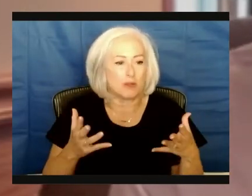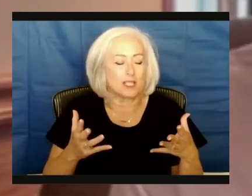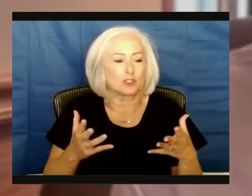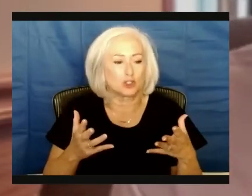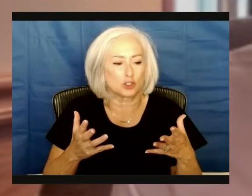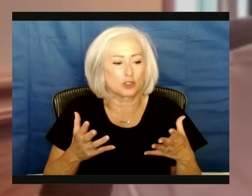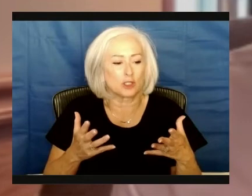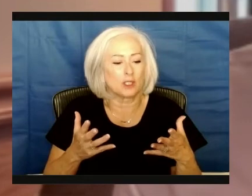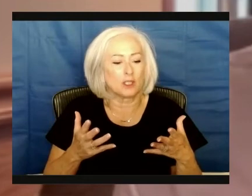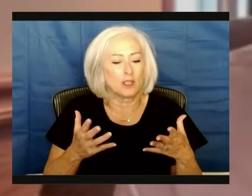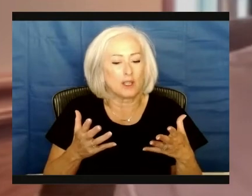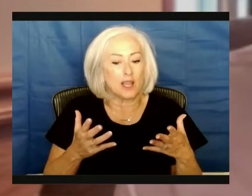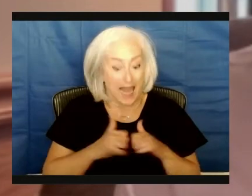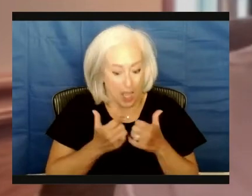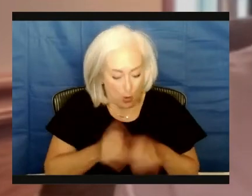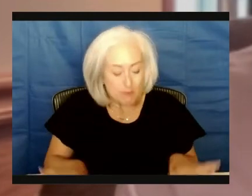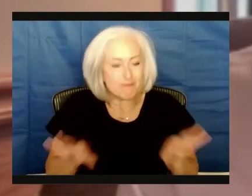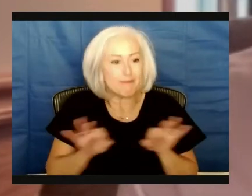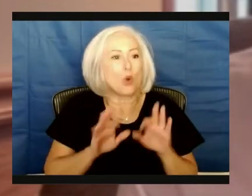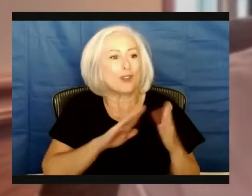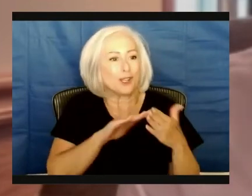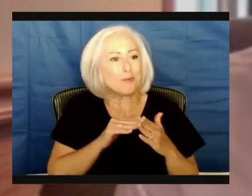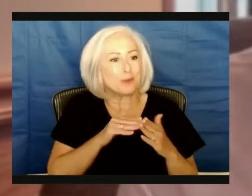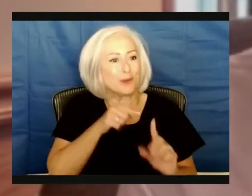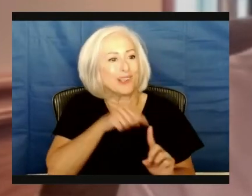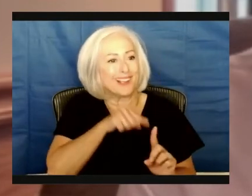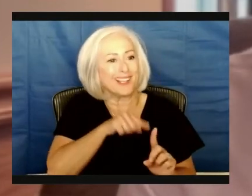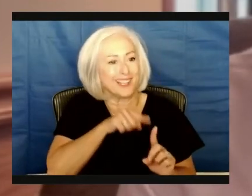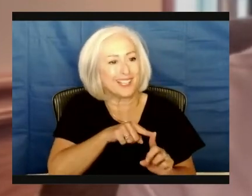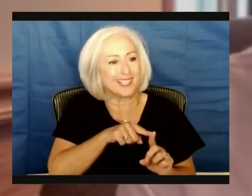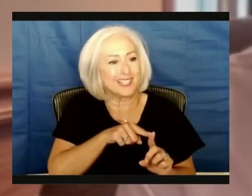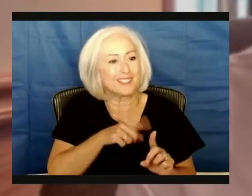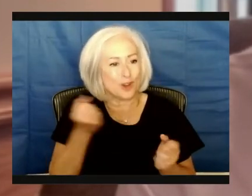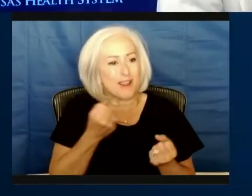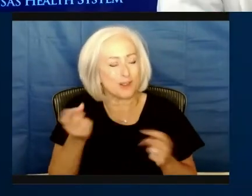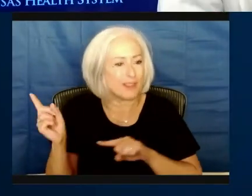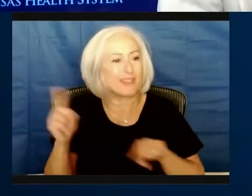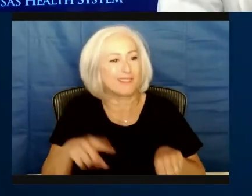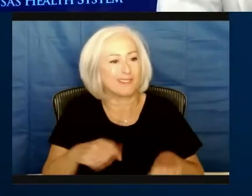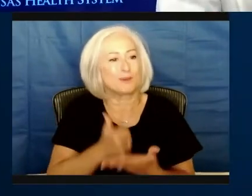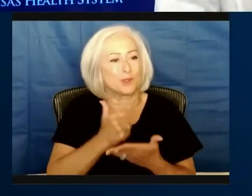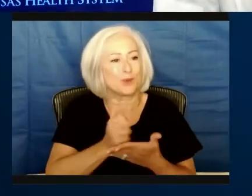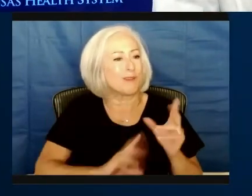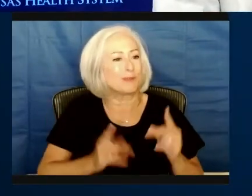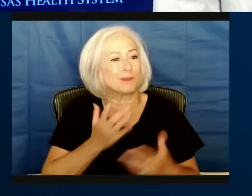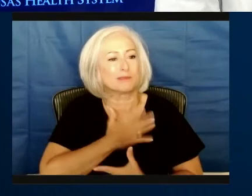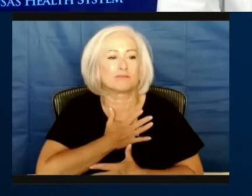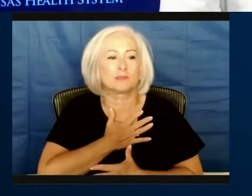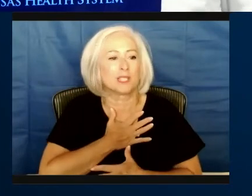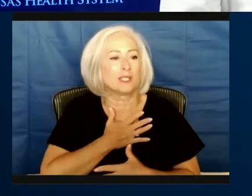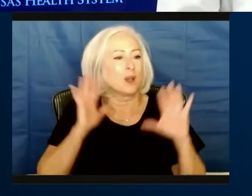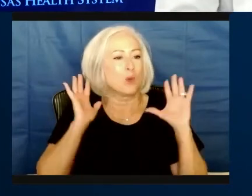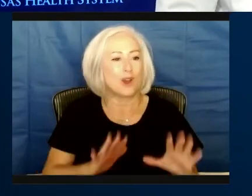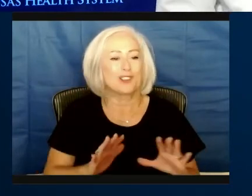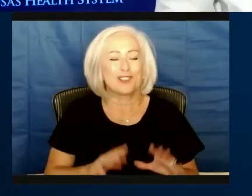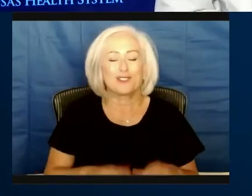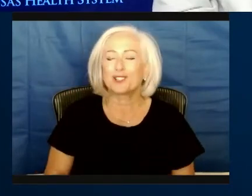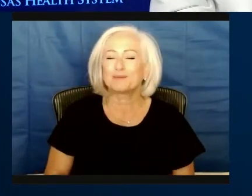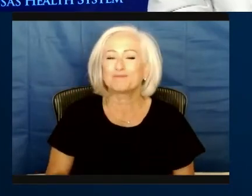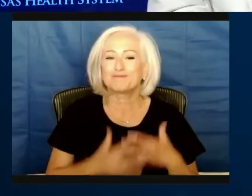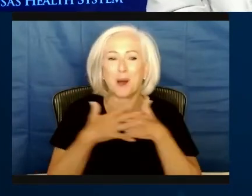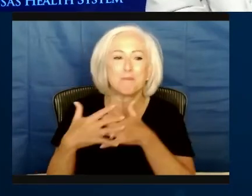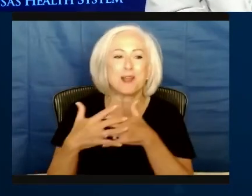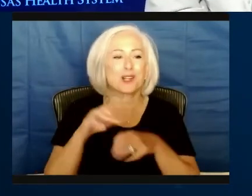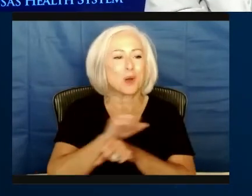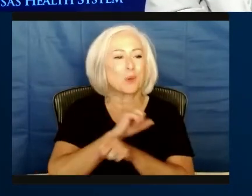and how amazing that community is, that everyone was there and helping people. It was wonderful. America together. I love it. All right, Dr. Winfield,